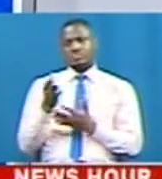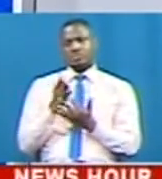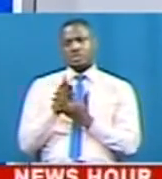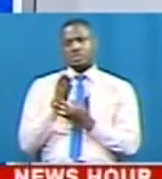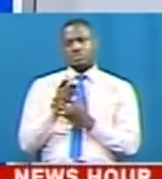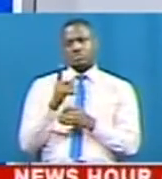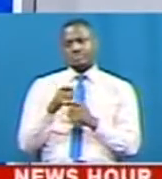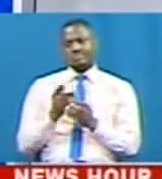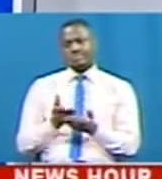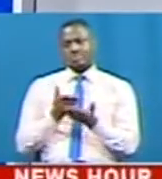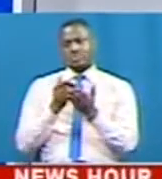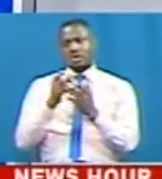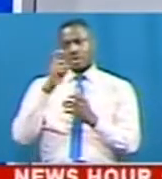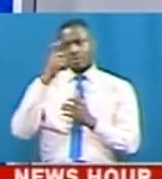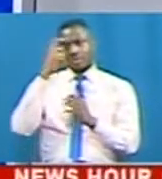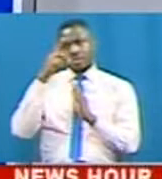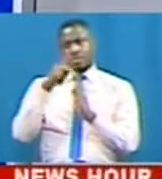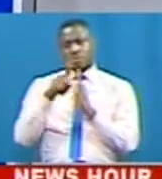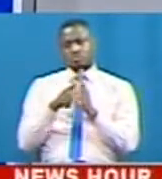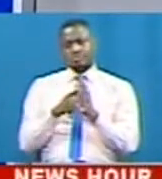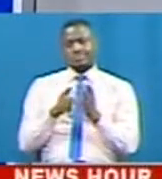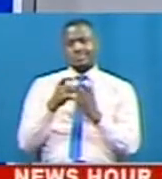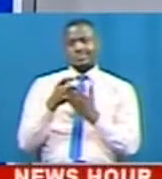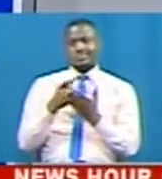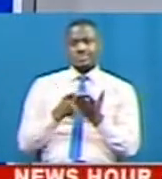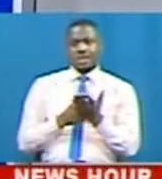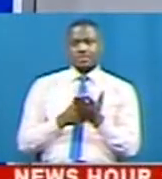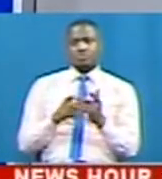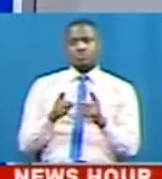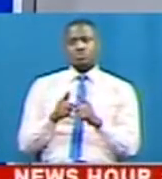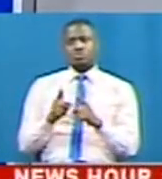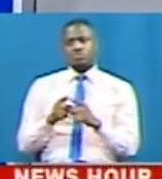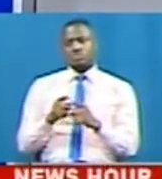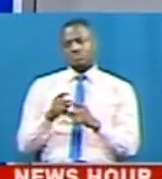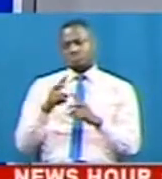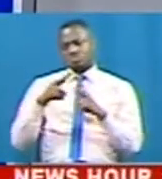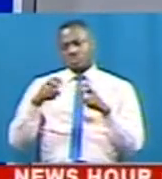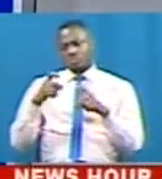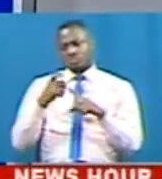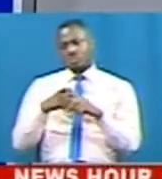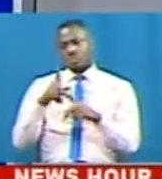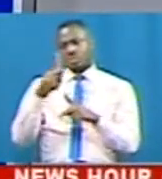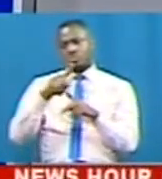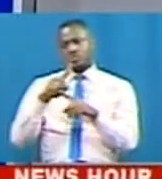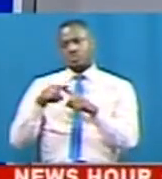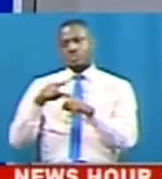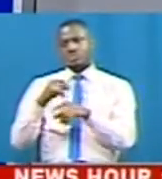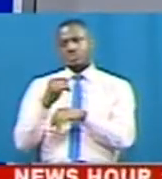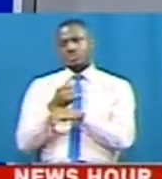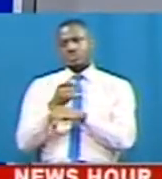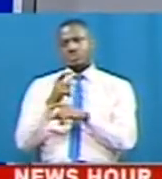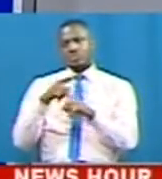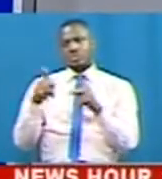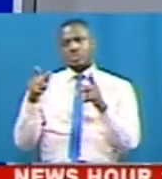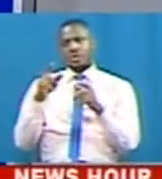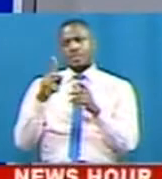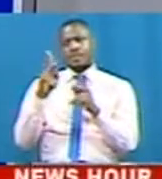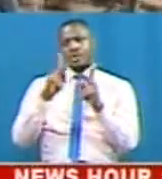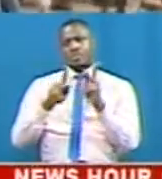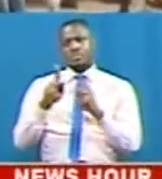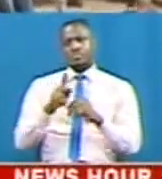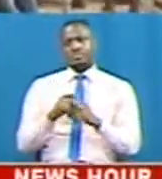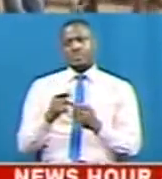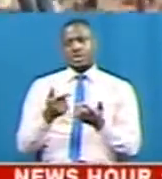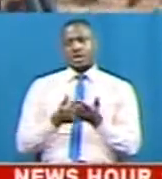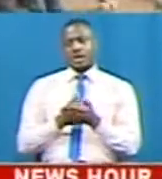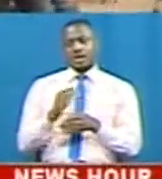to proposed government policies and discussions and scrutiny from stakeholders and the general public. The